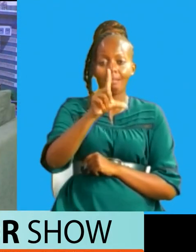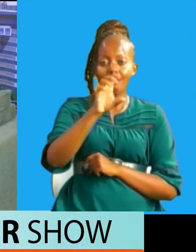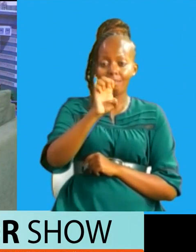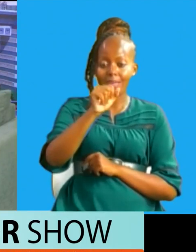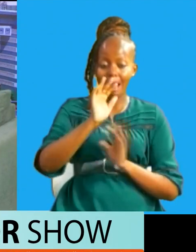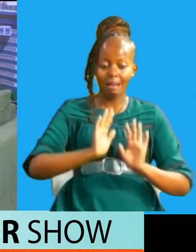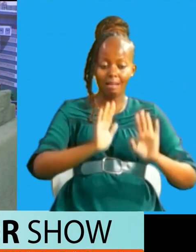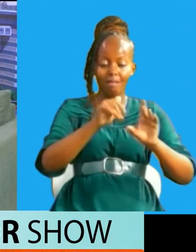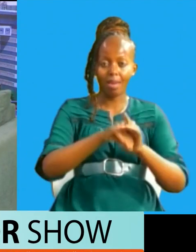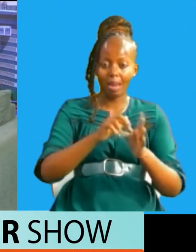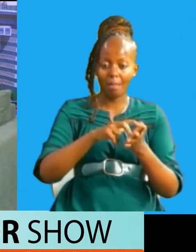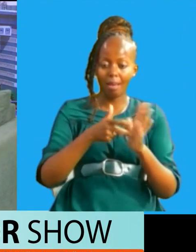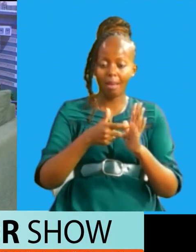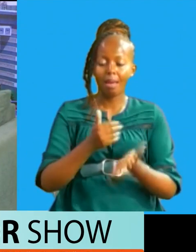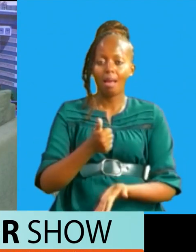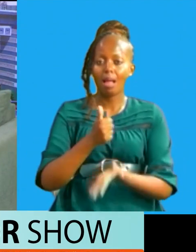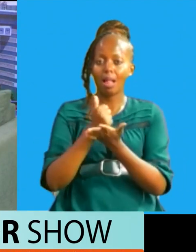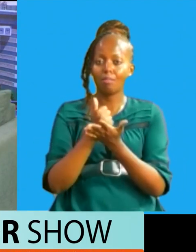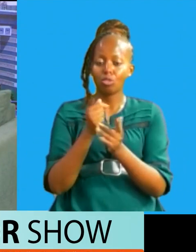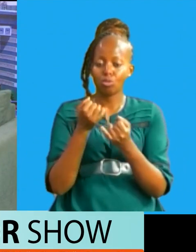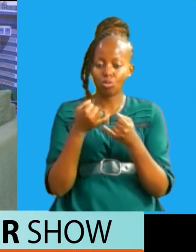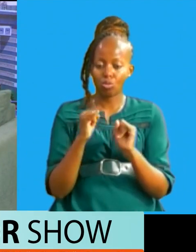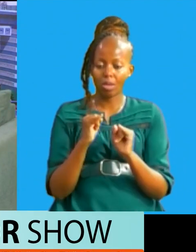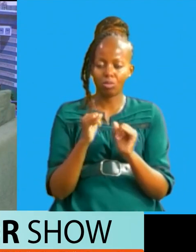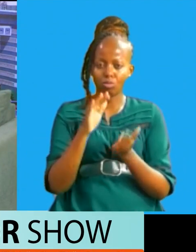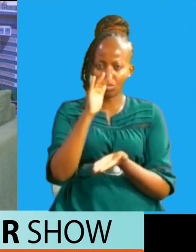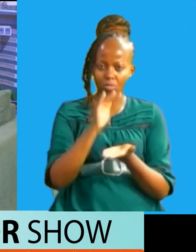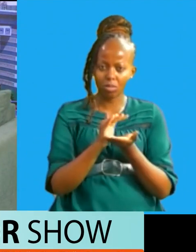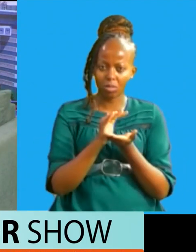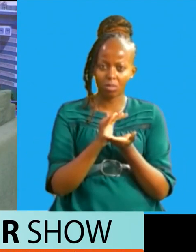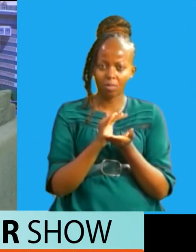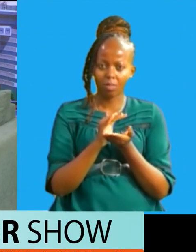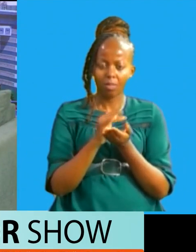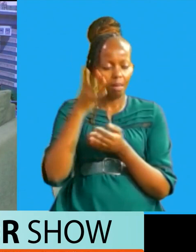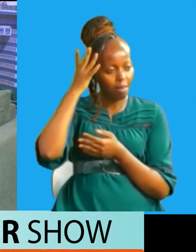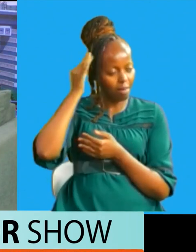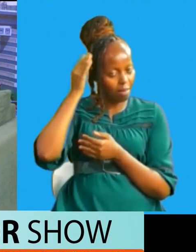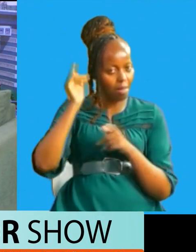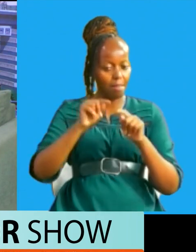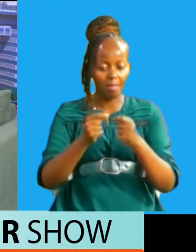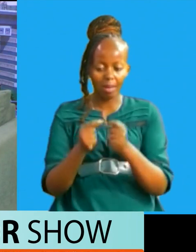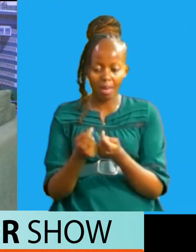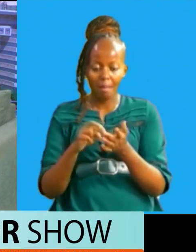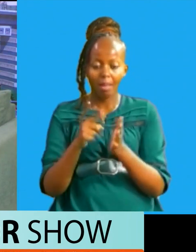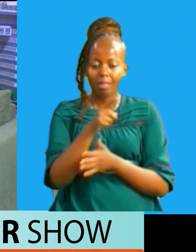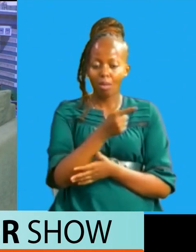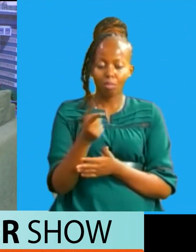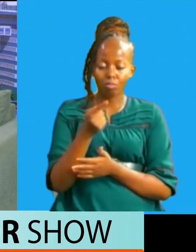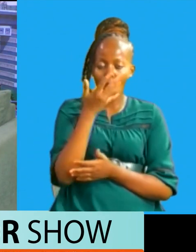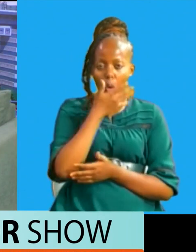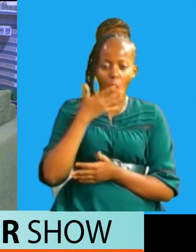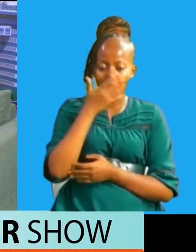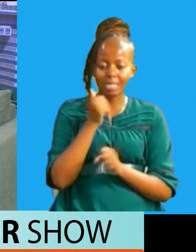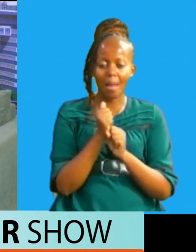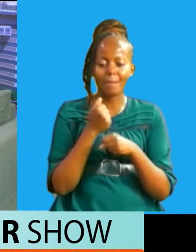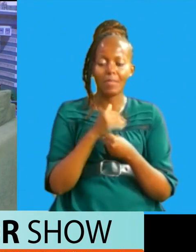actually helps in the hair breakage, because now it has these essential oils that actually make